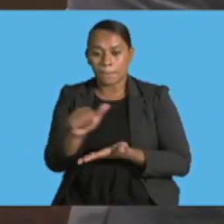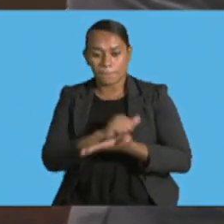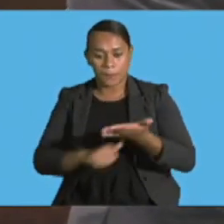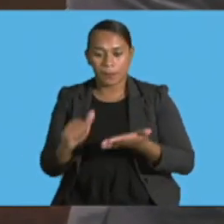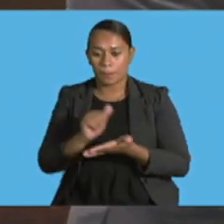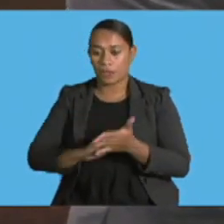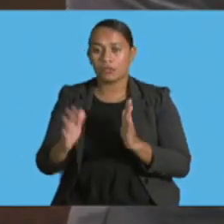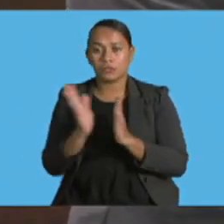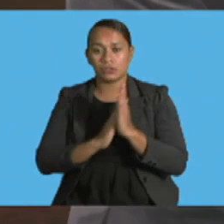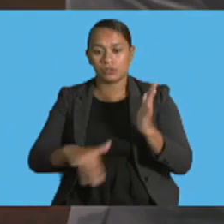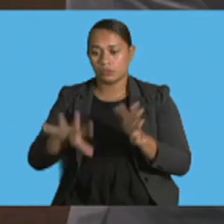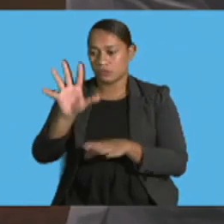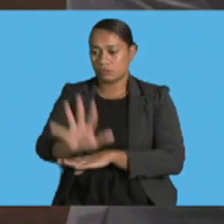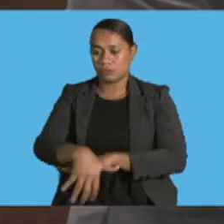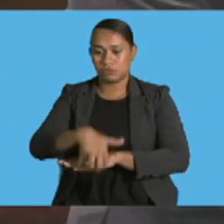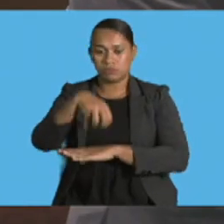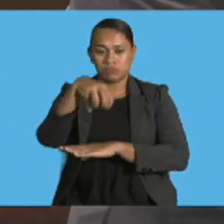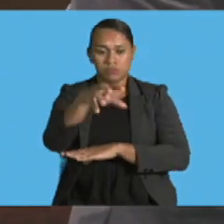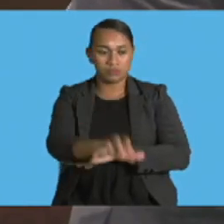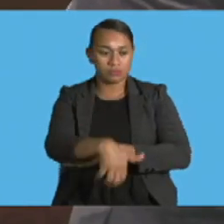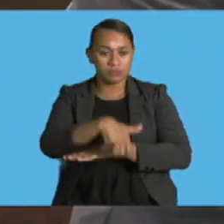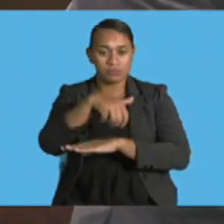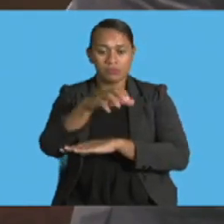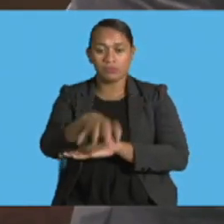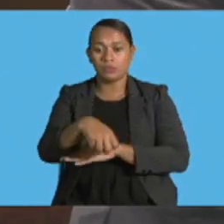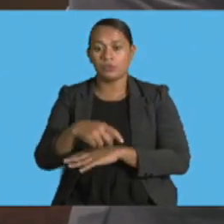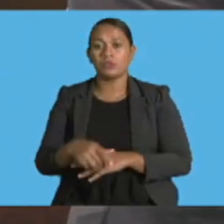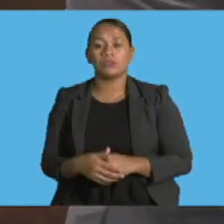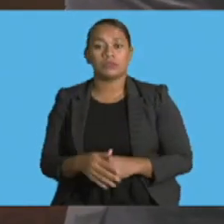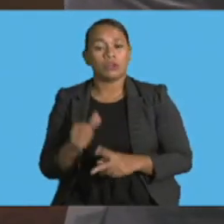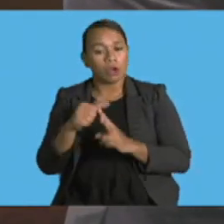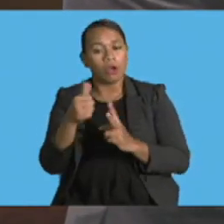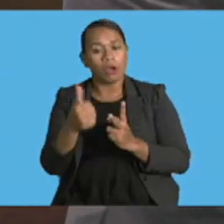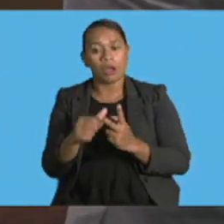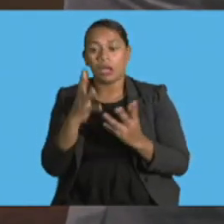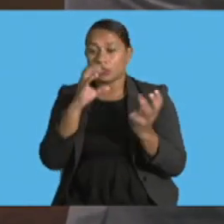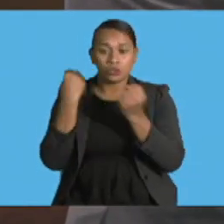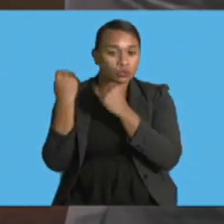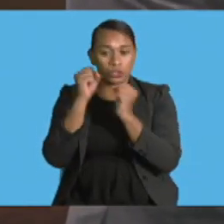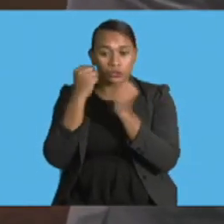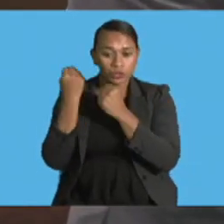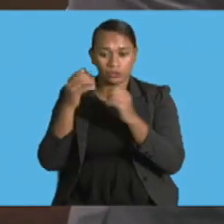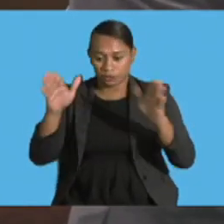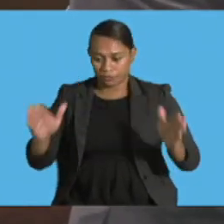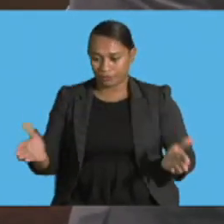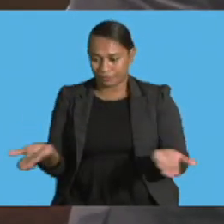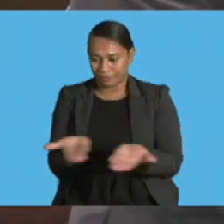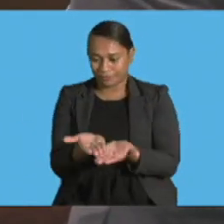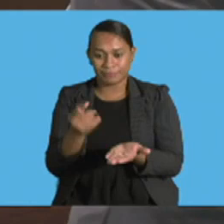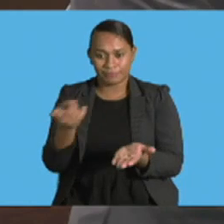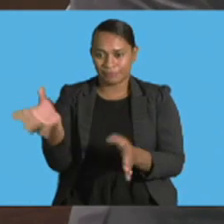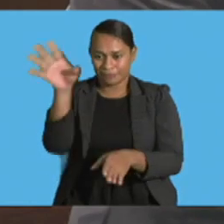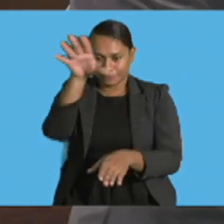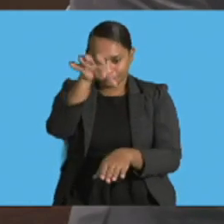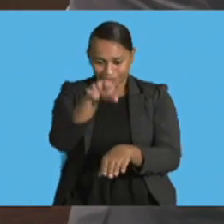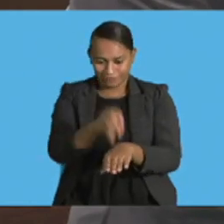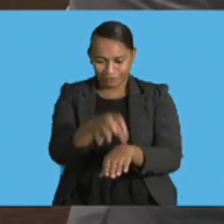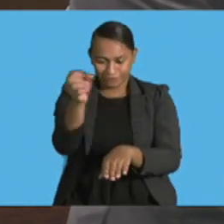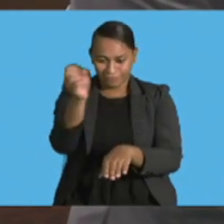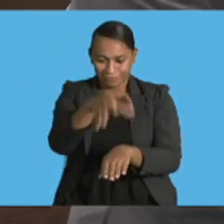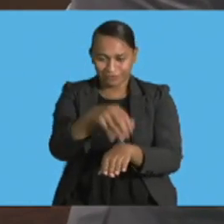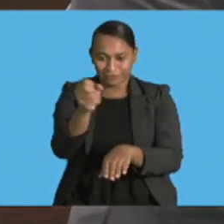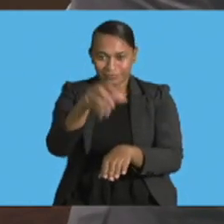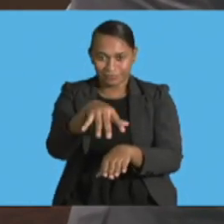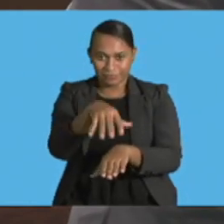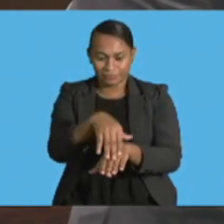for cutting of rail carts and cage beans, and $5.9 million for procurement of